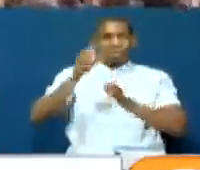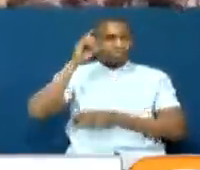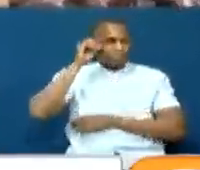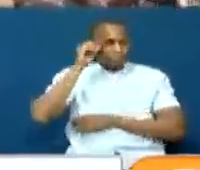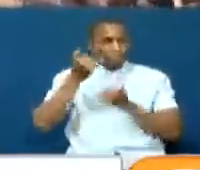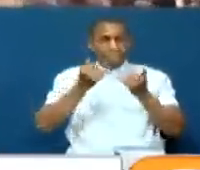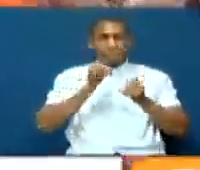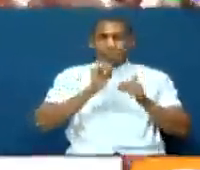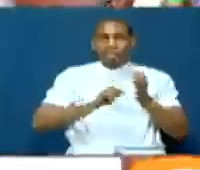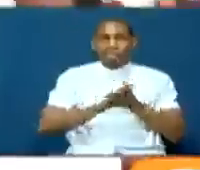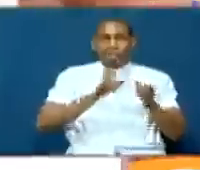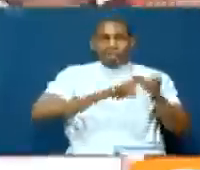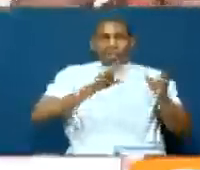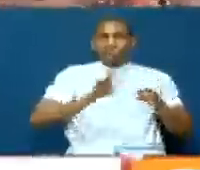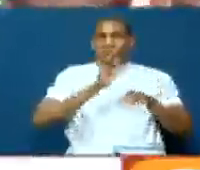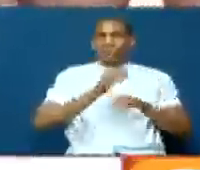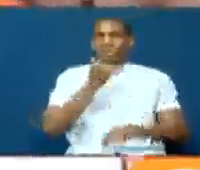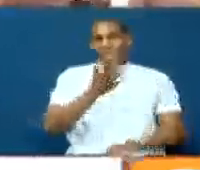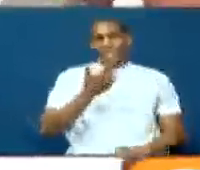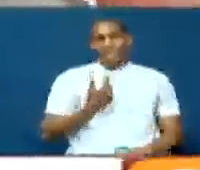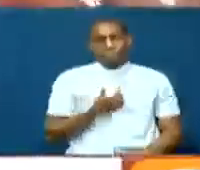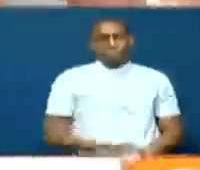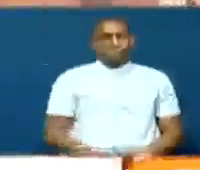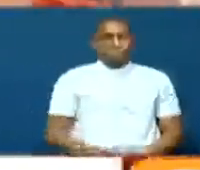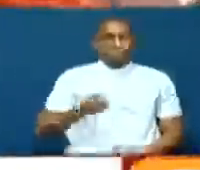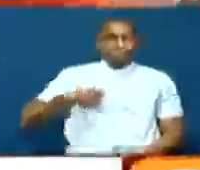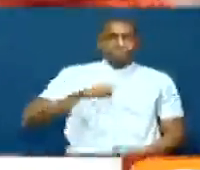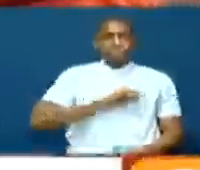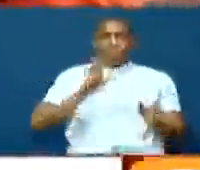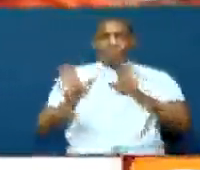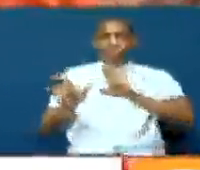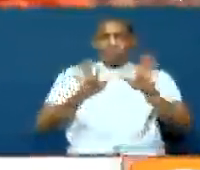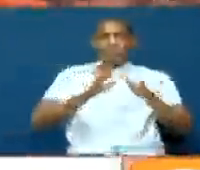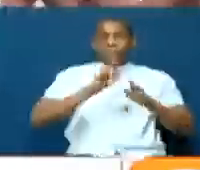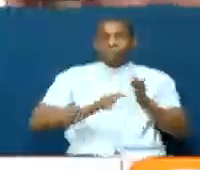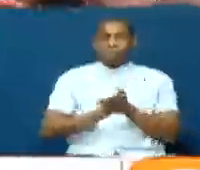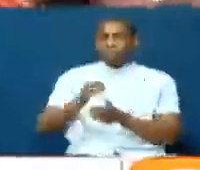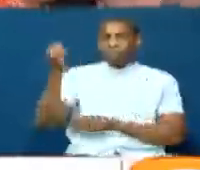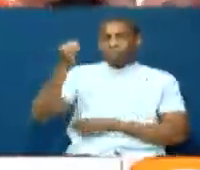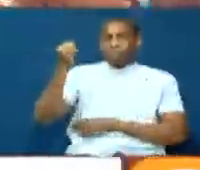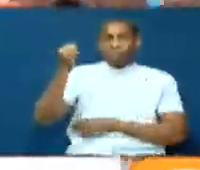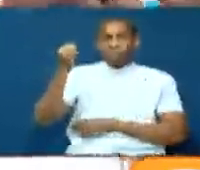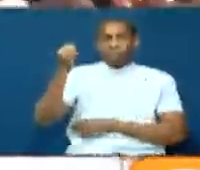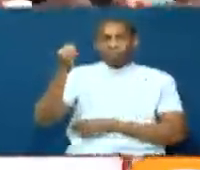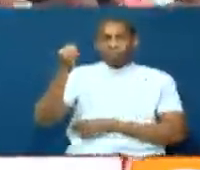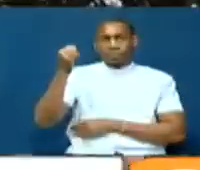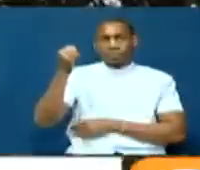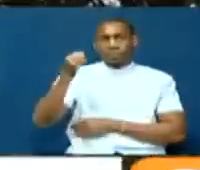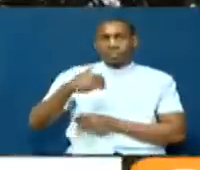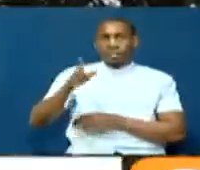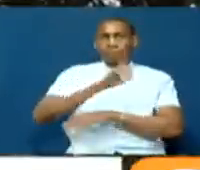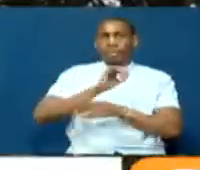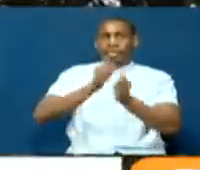Mombasa terming his departure inconsequential. Ni sisi Wiper twasema siasa si nanga, siasa ni tanga. Kila